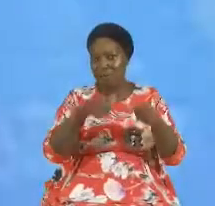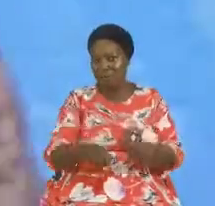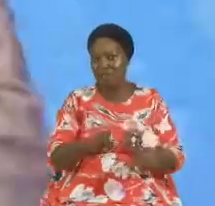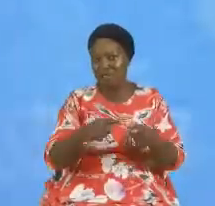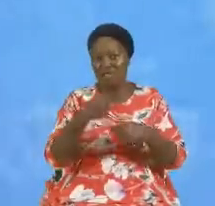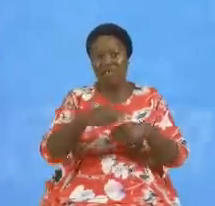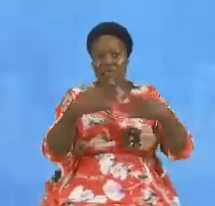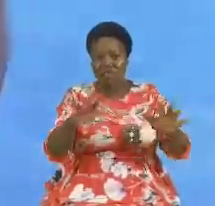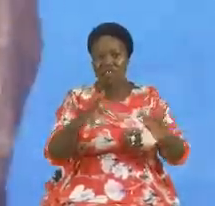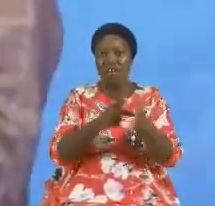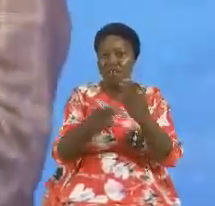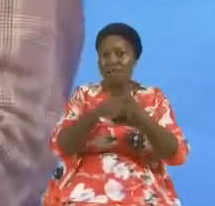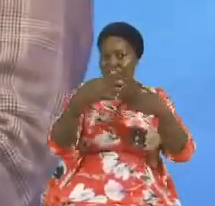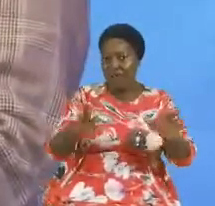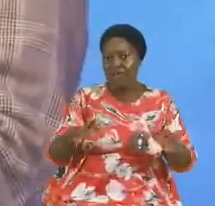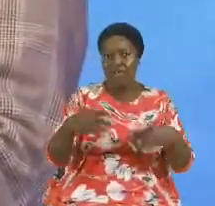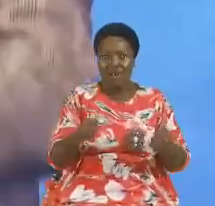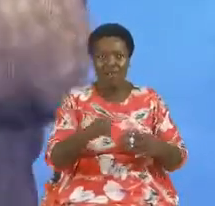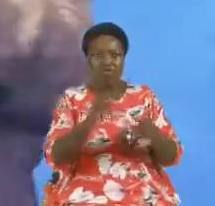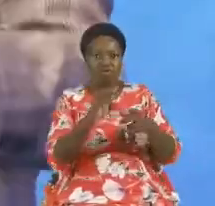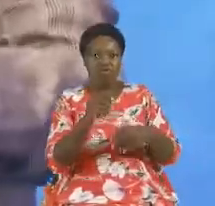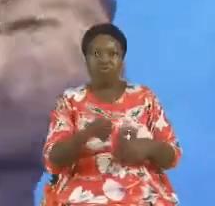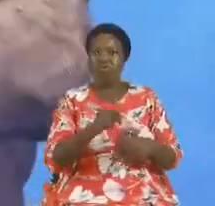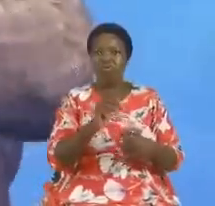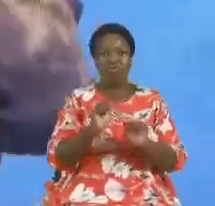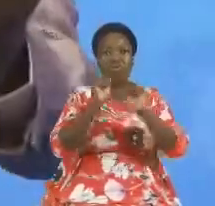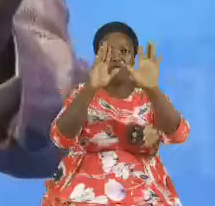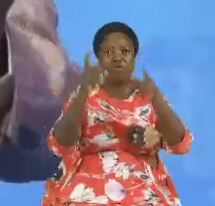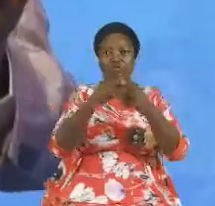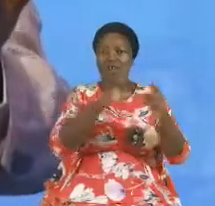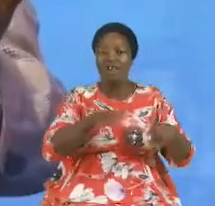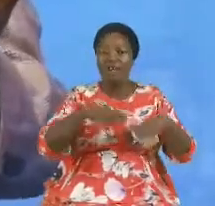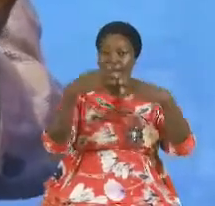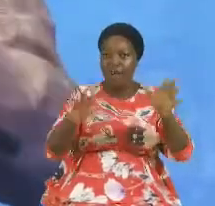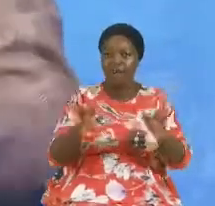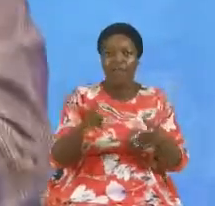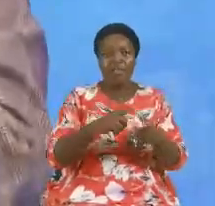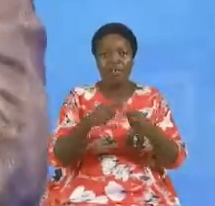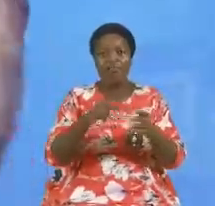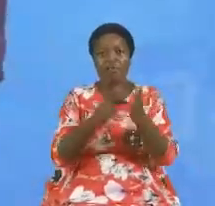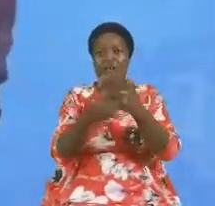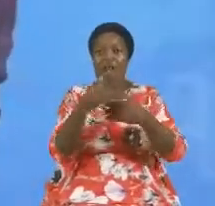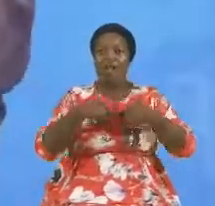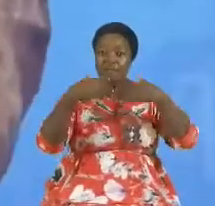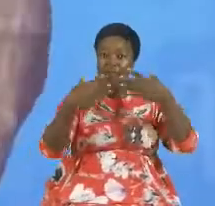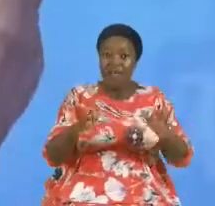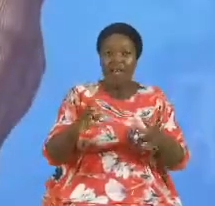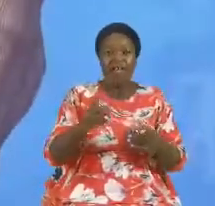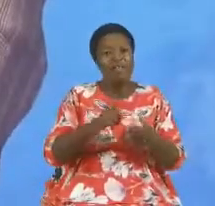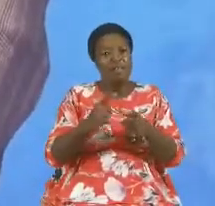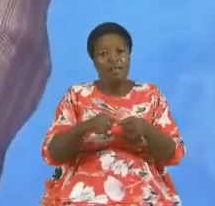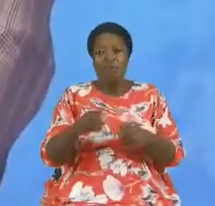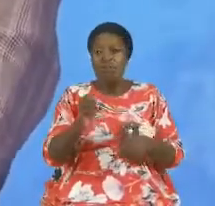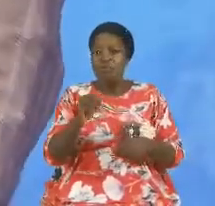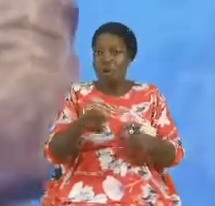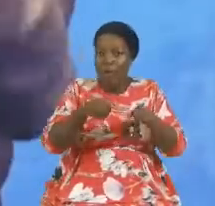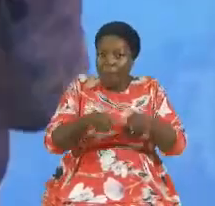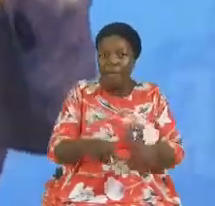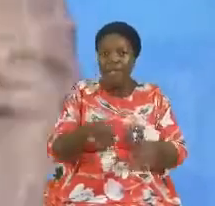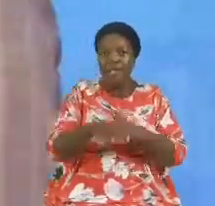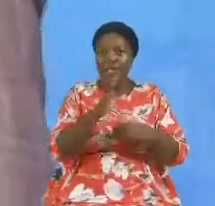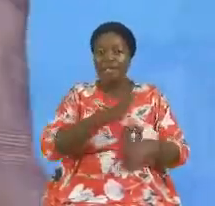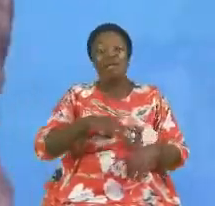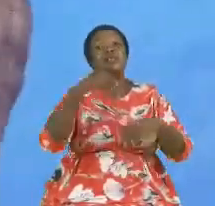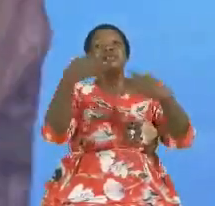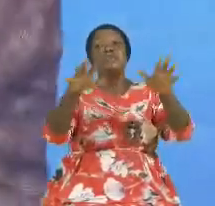him. If you don't abide, if you say crusade is over, so submission to Christ is over,